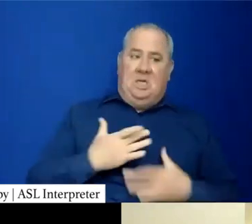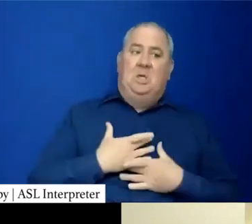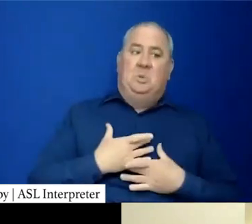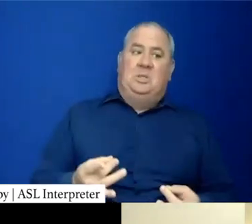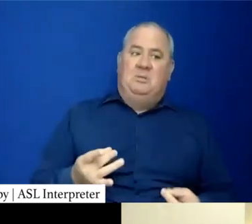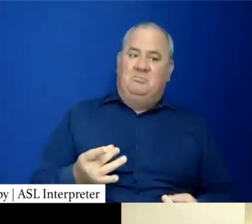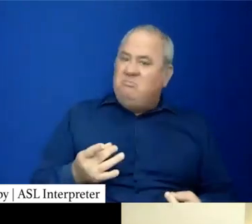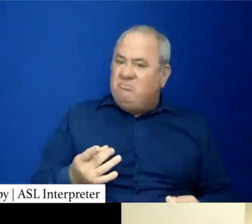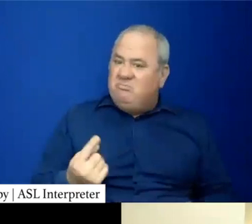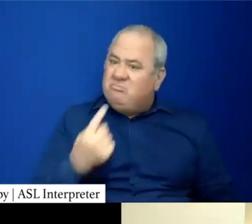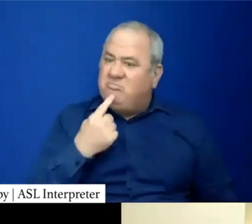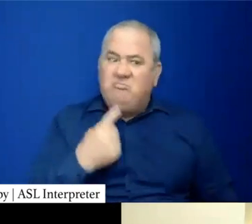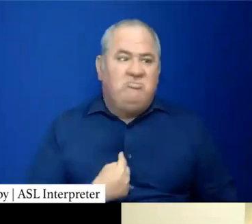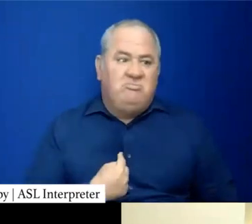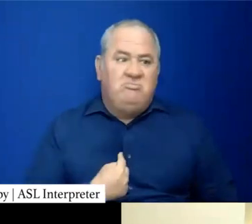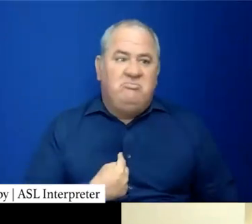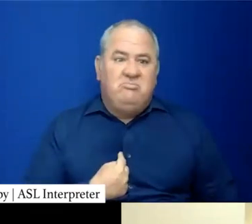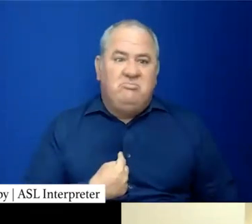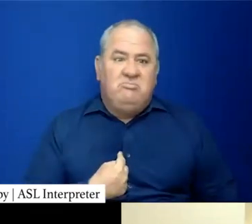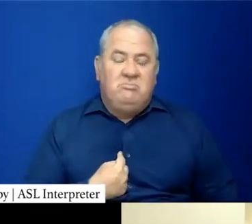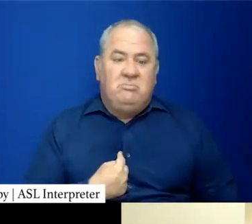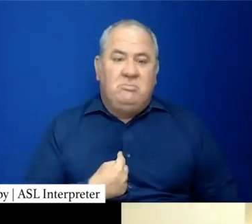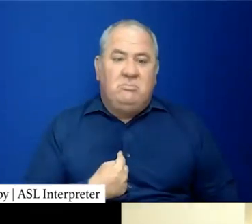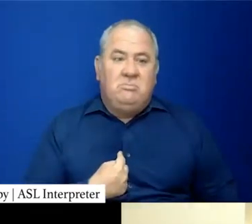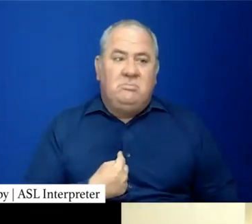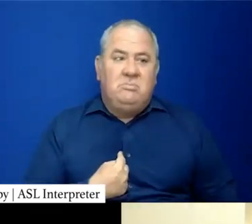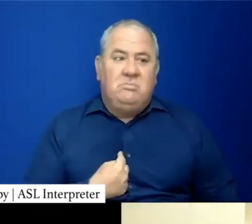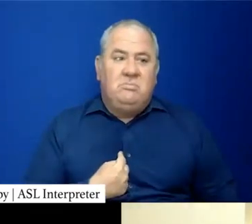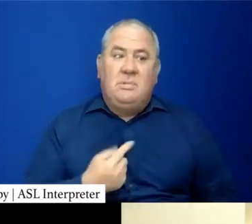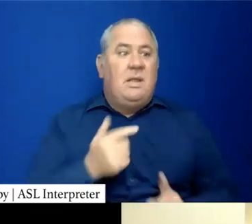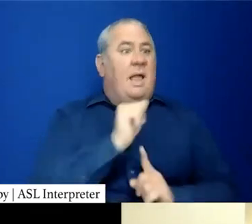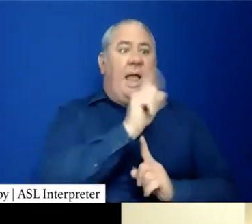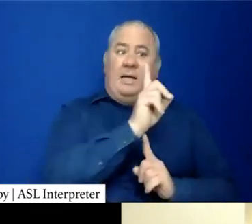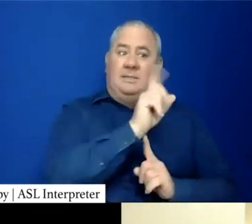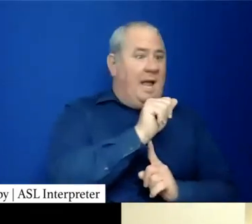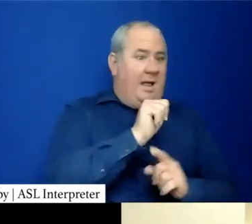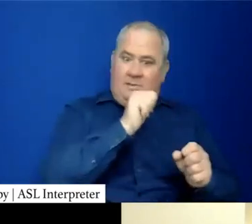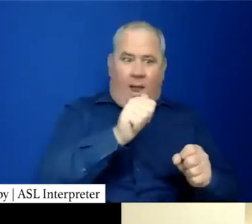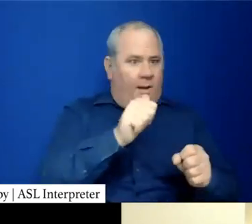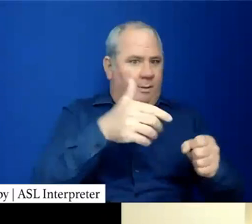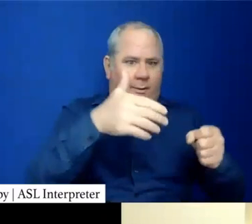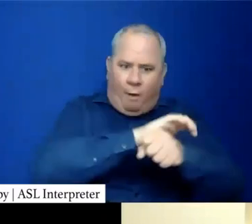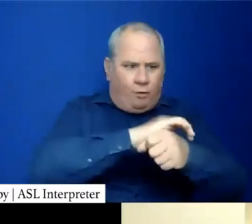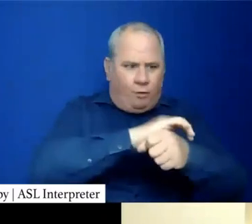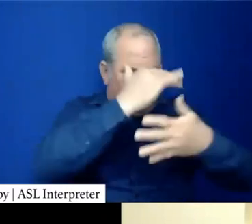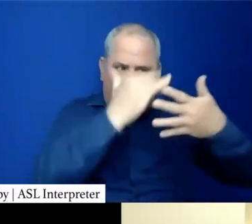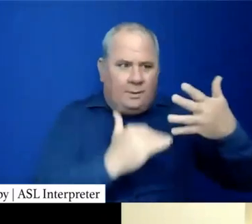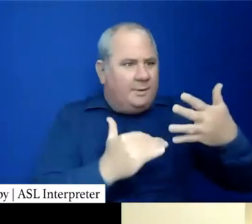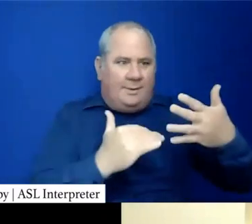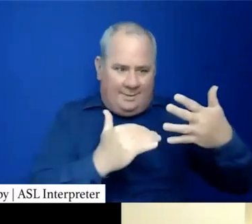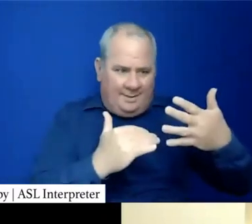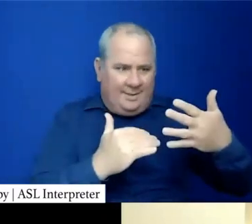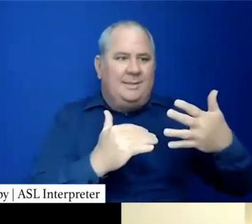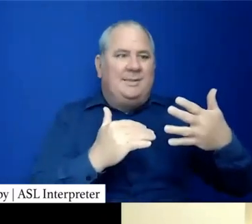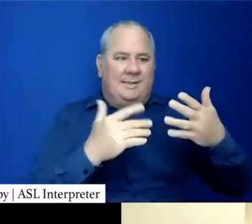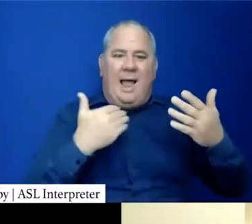Mm-hmm. And the ADA doesn't cover everything, particularly because it has that escape hatch, but also because there are a lot